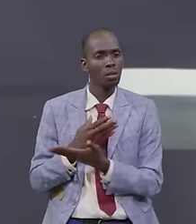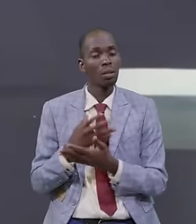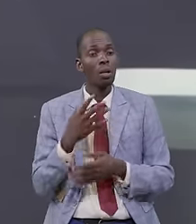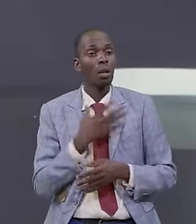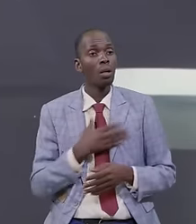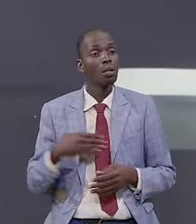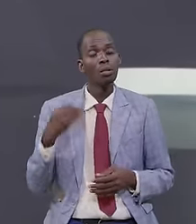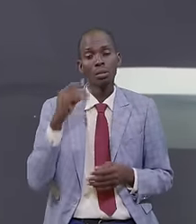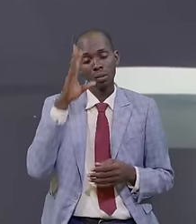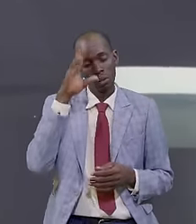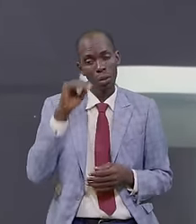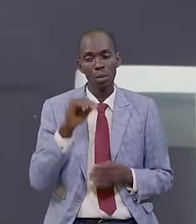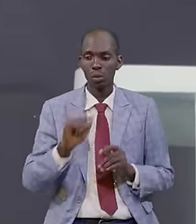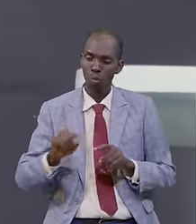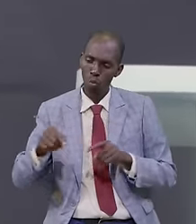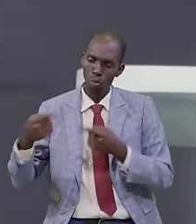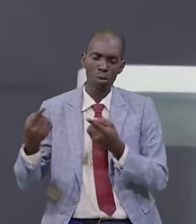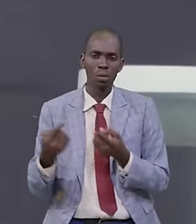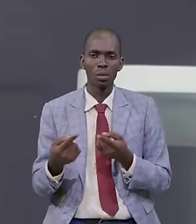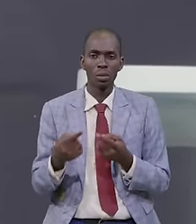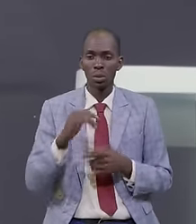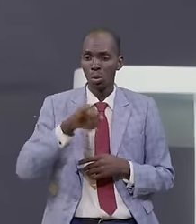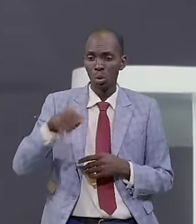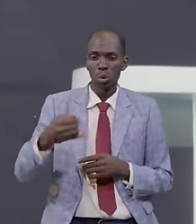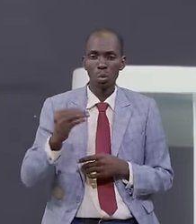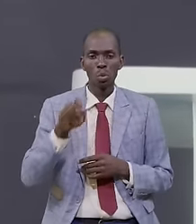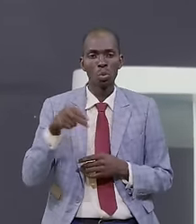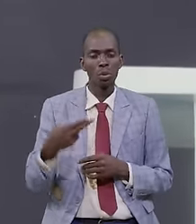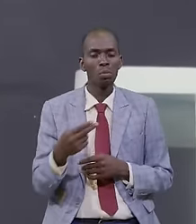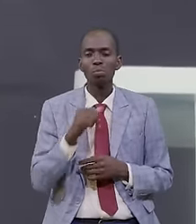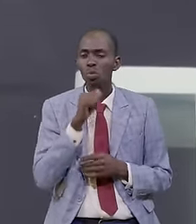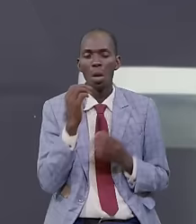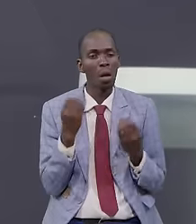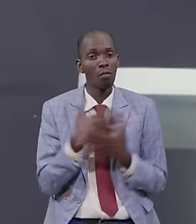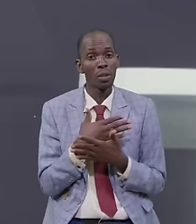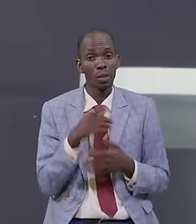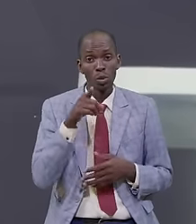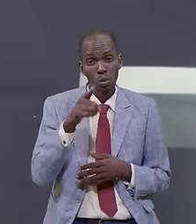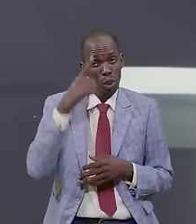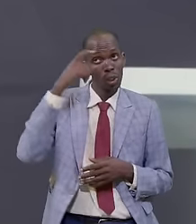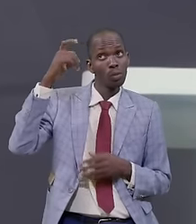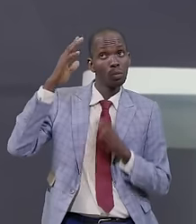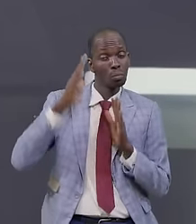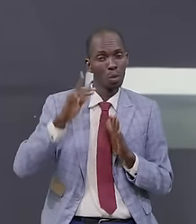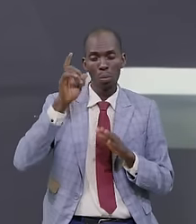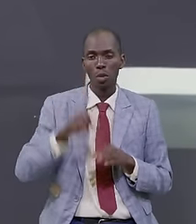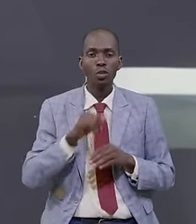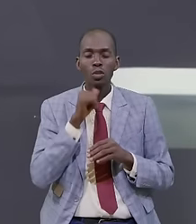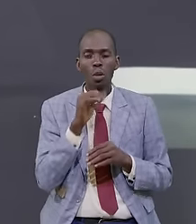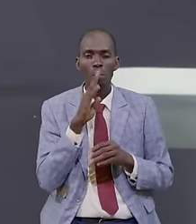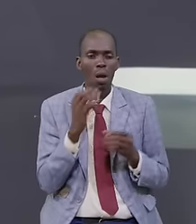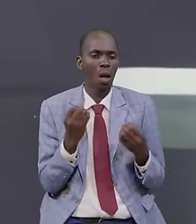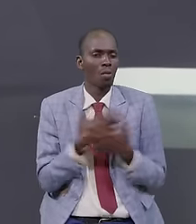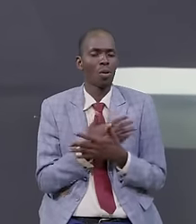A dreamer is not afraid of the people that may not totally agree with